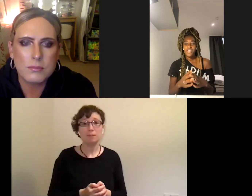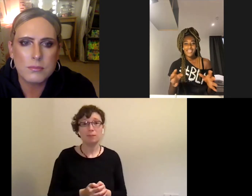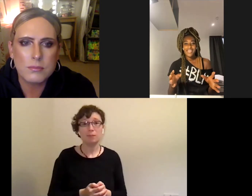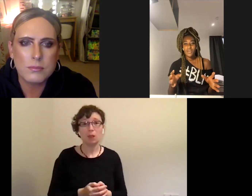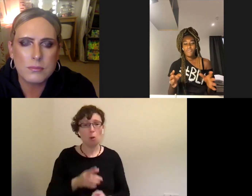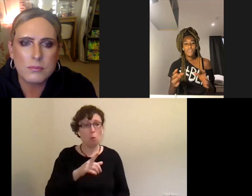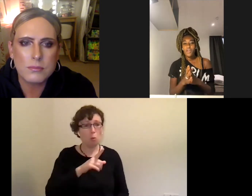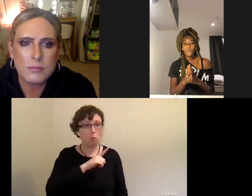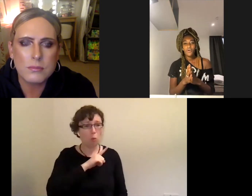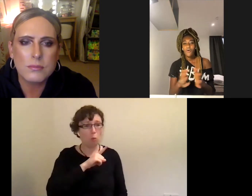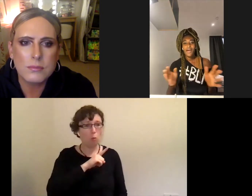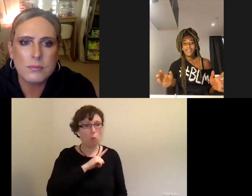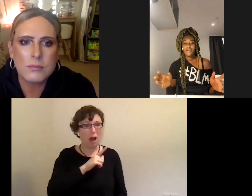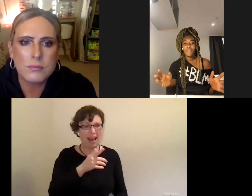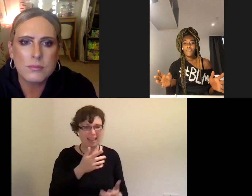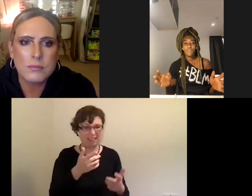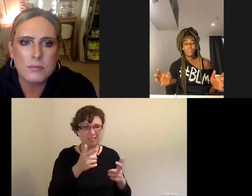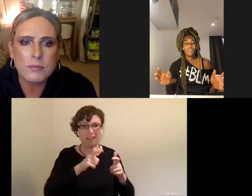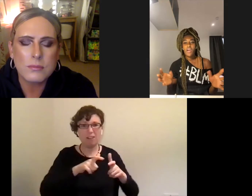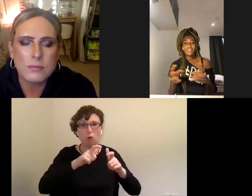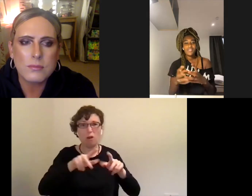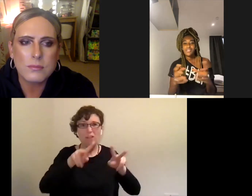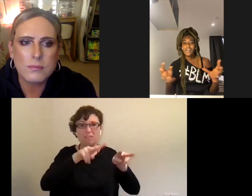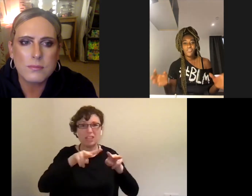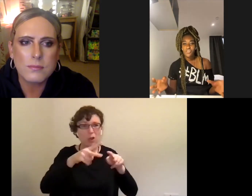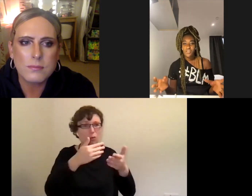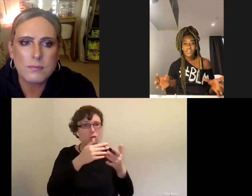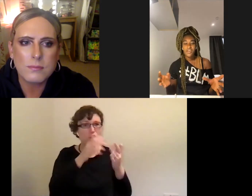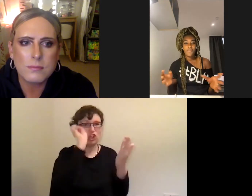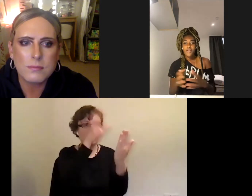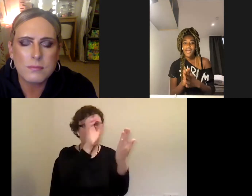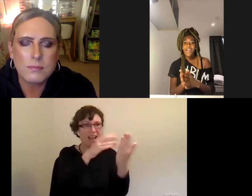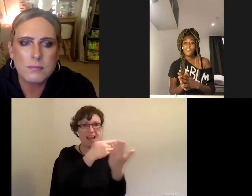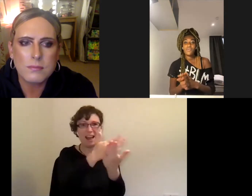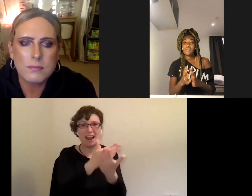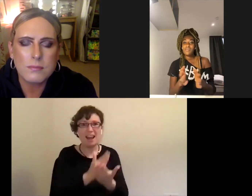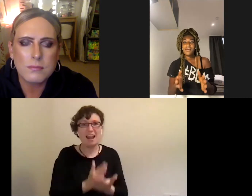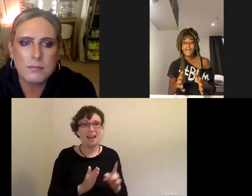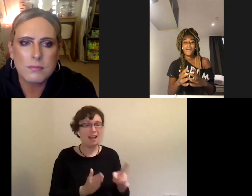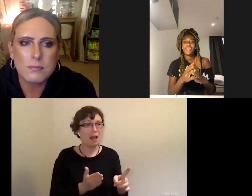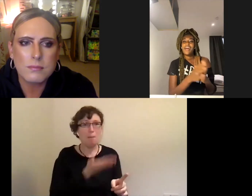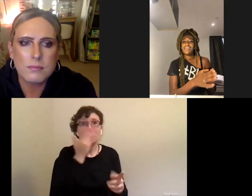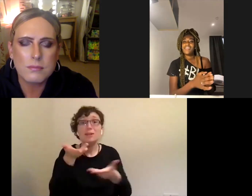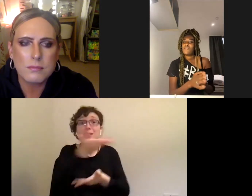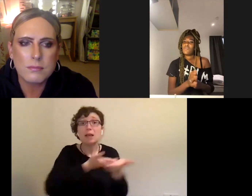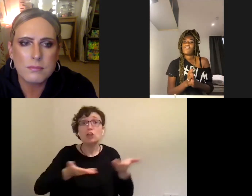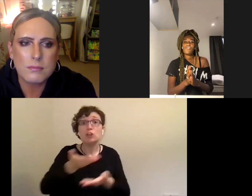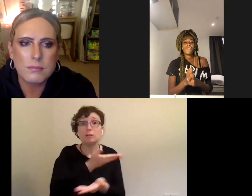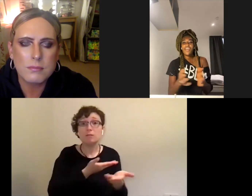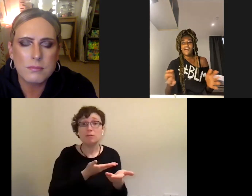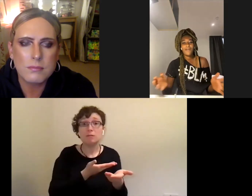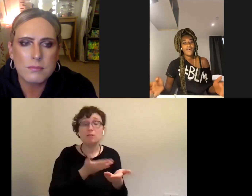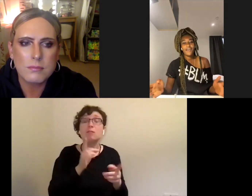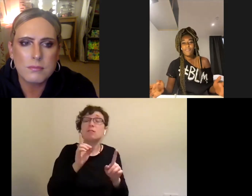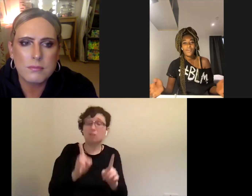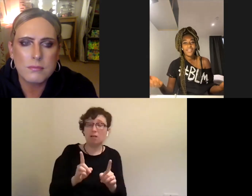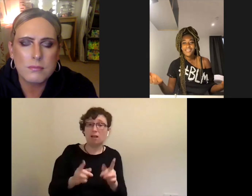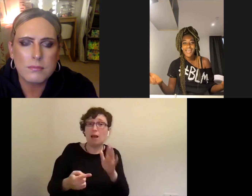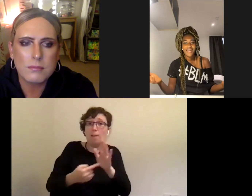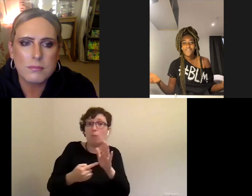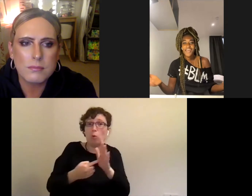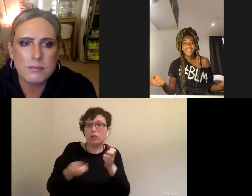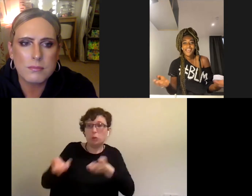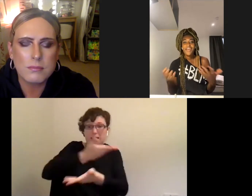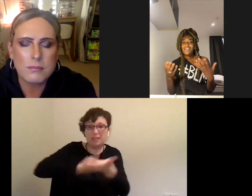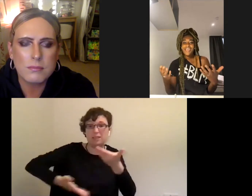no reasoning, with no comment, with no discussion. It would be okay if you were speaking about it and learning something, but just sharing about it and putting a